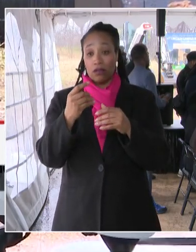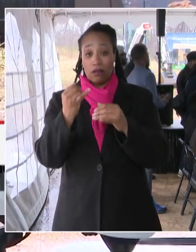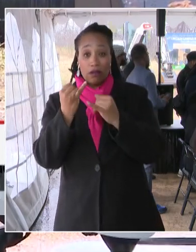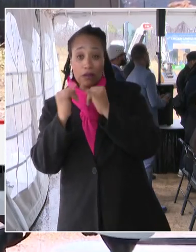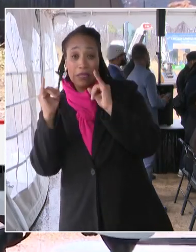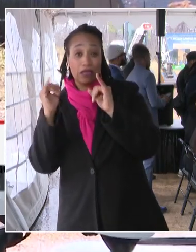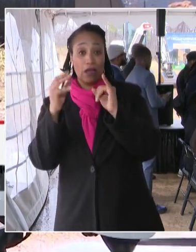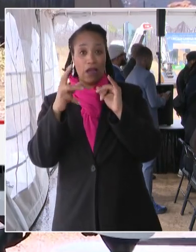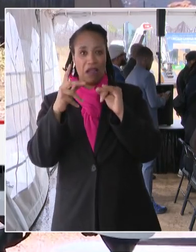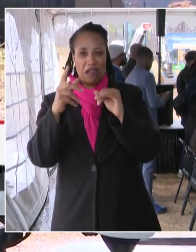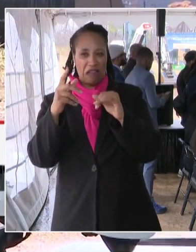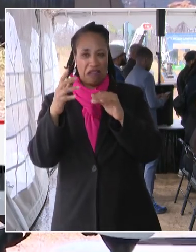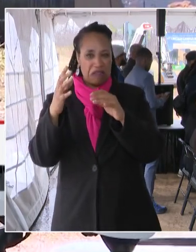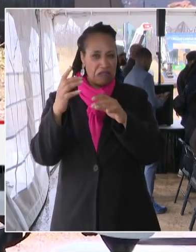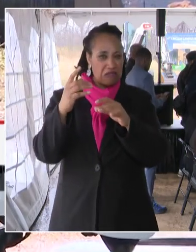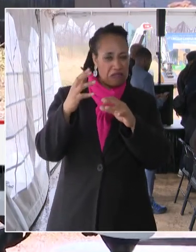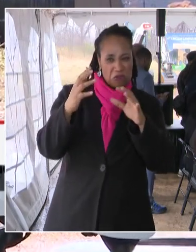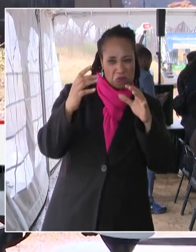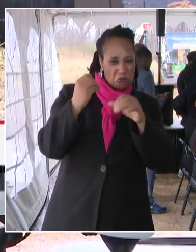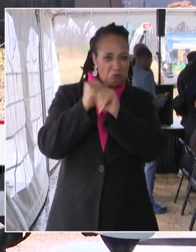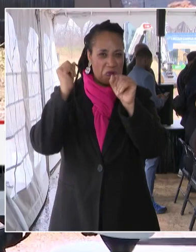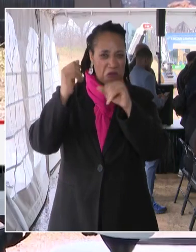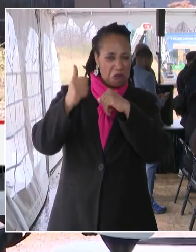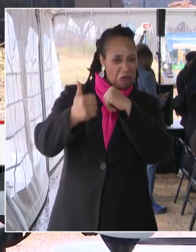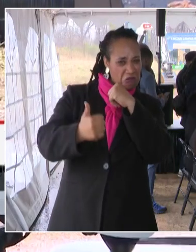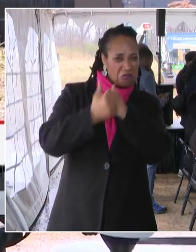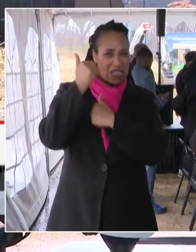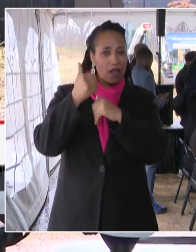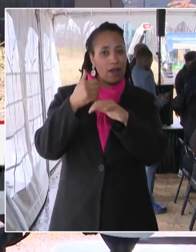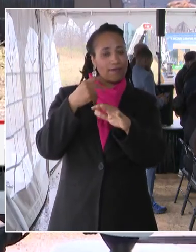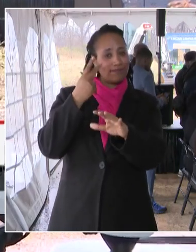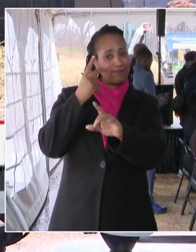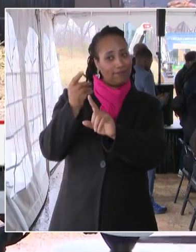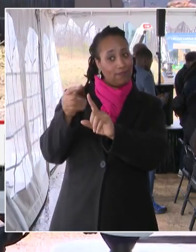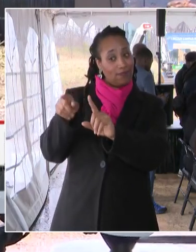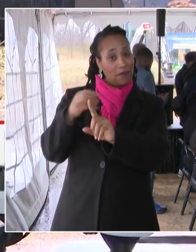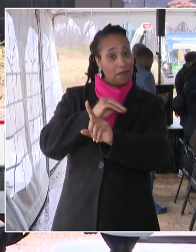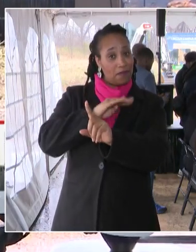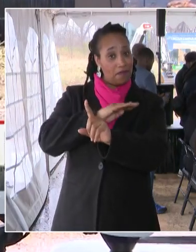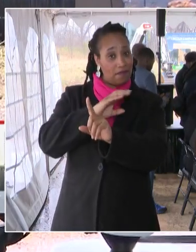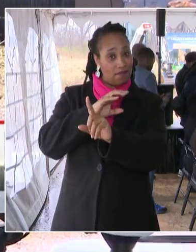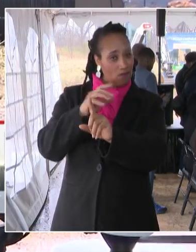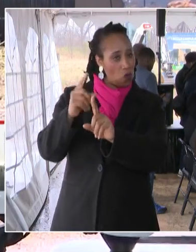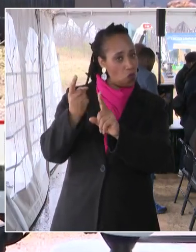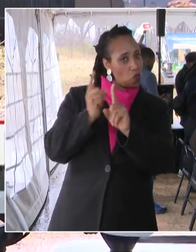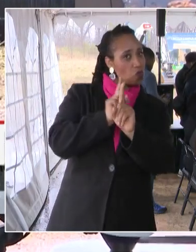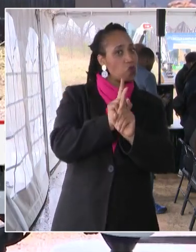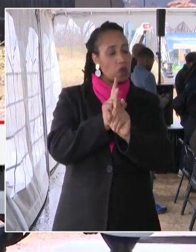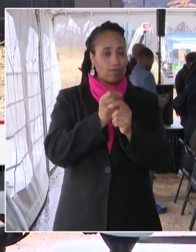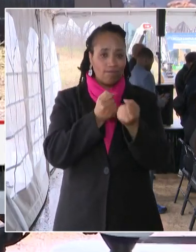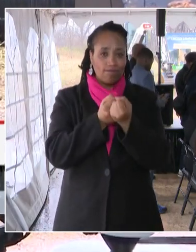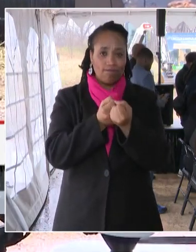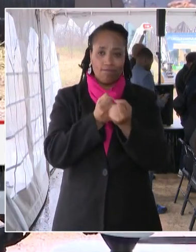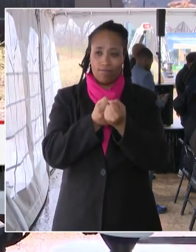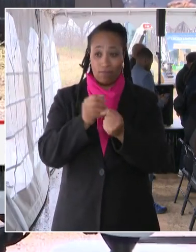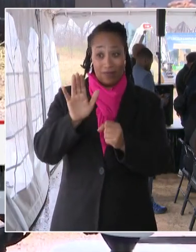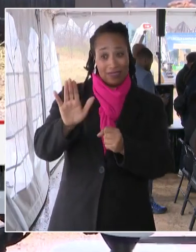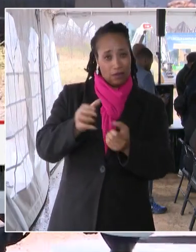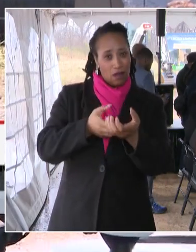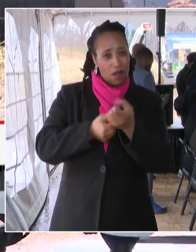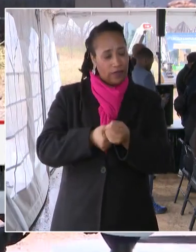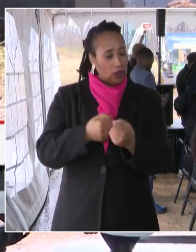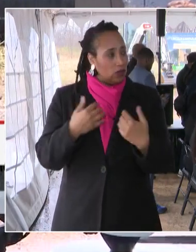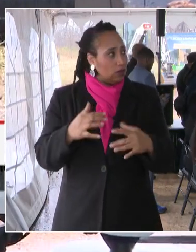with purpose and grace the Congress, the President, and the multitude of complex issues, always upholding